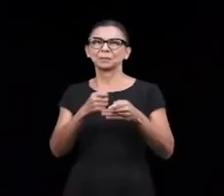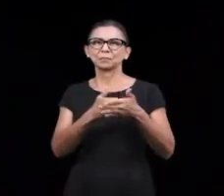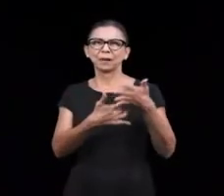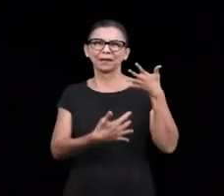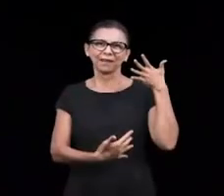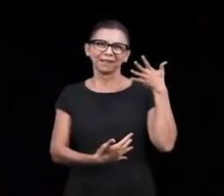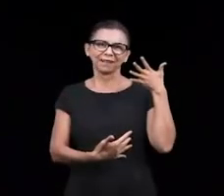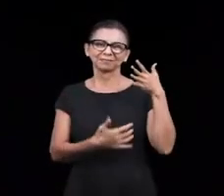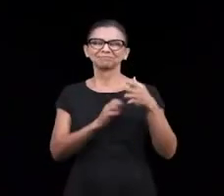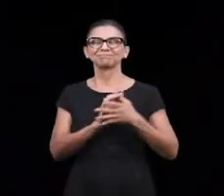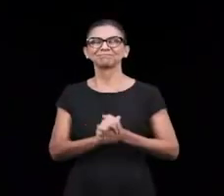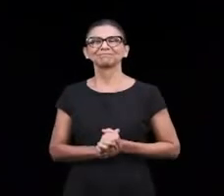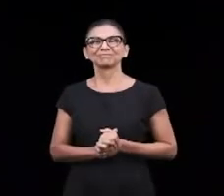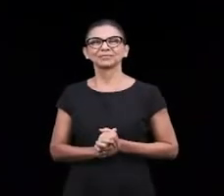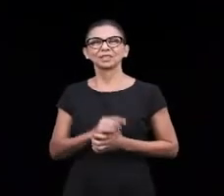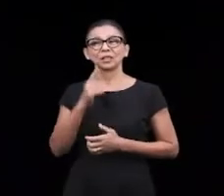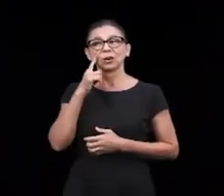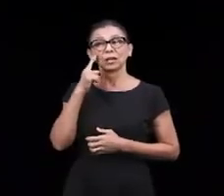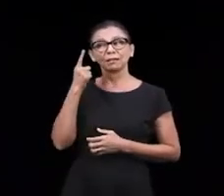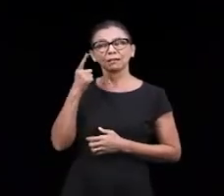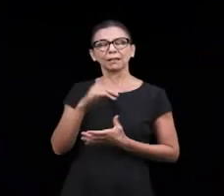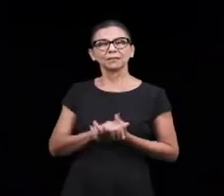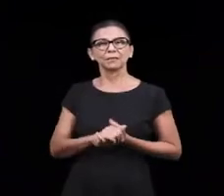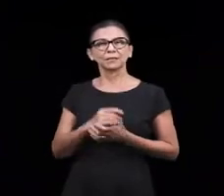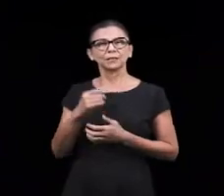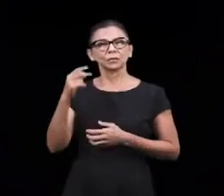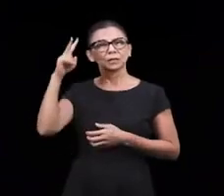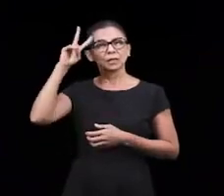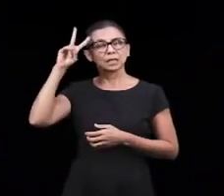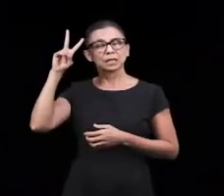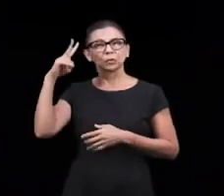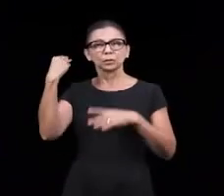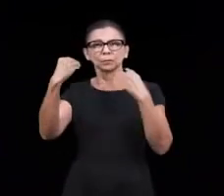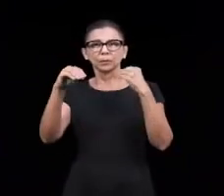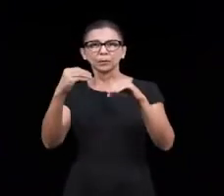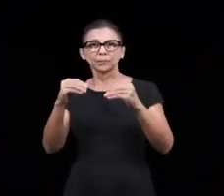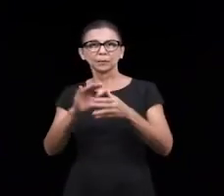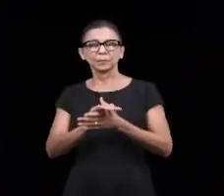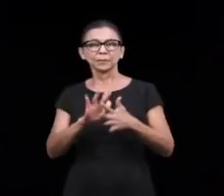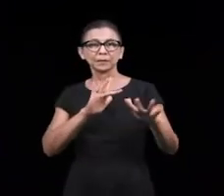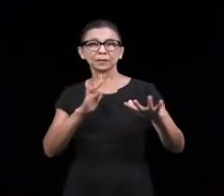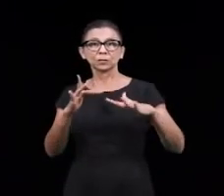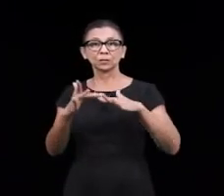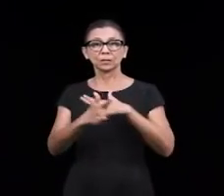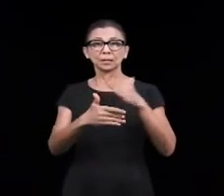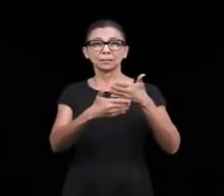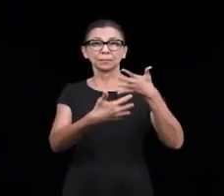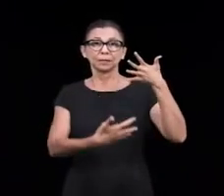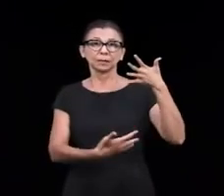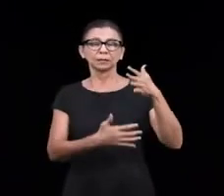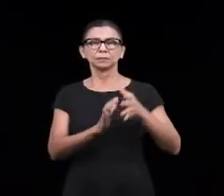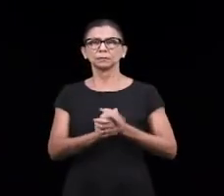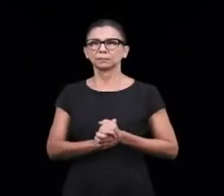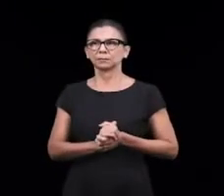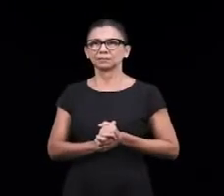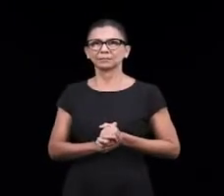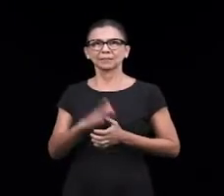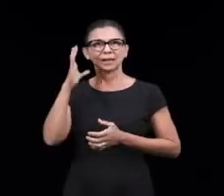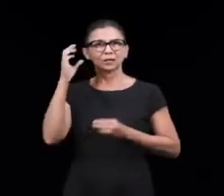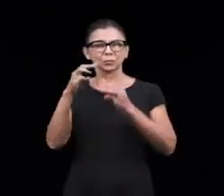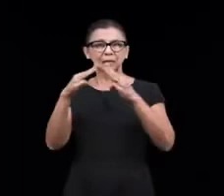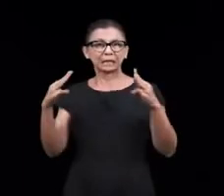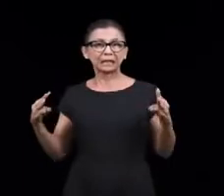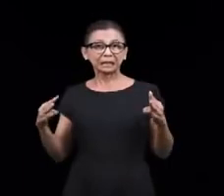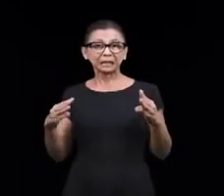platforms. And follow our weekly schedule, which is published on every Monday on our social medias. And in the Radio Mount E